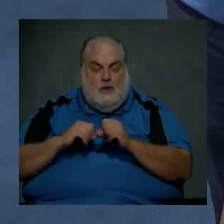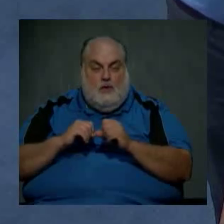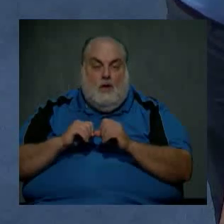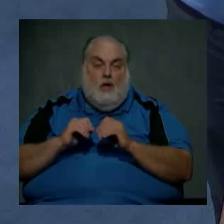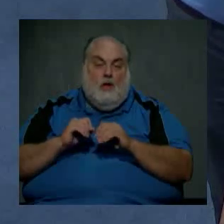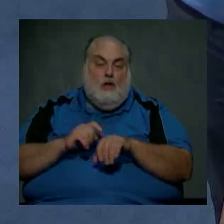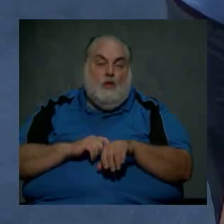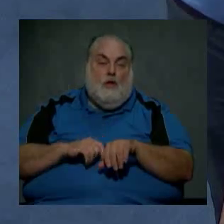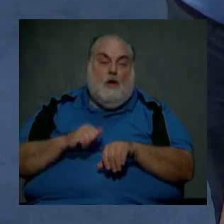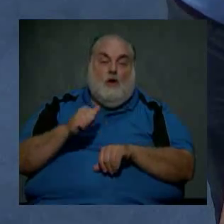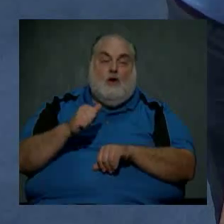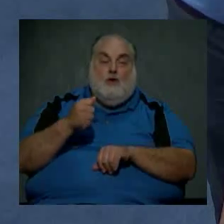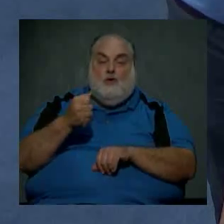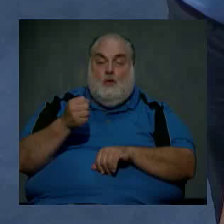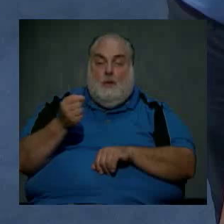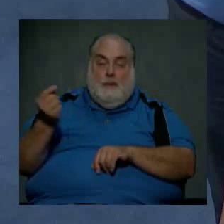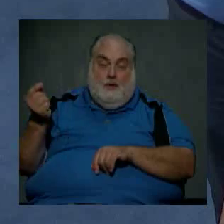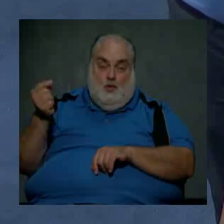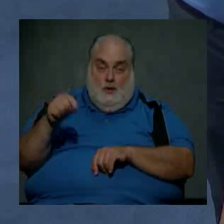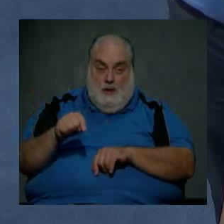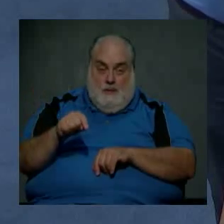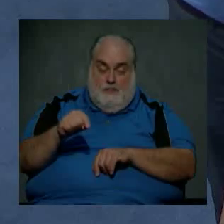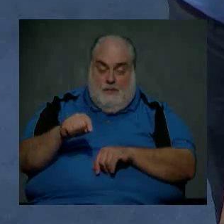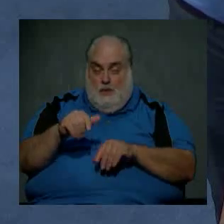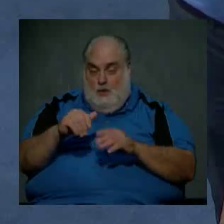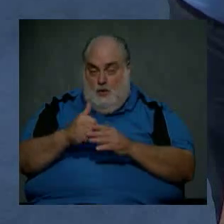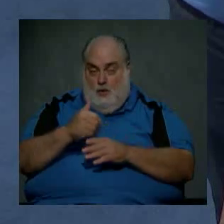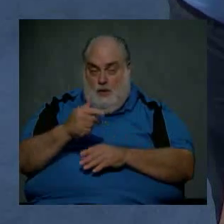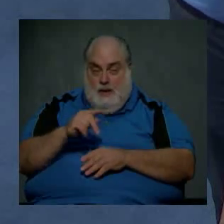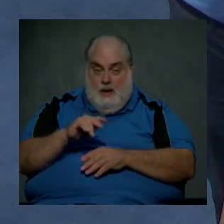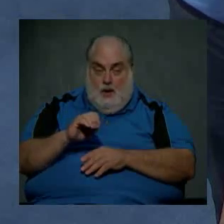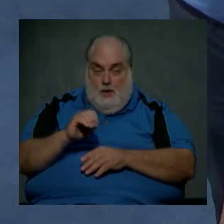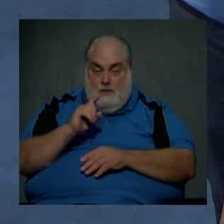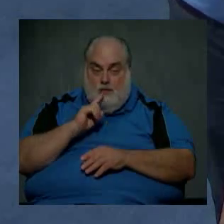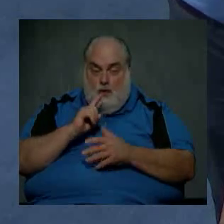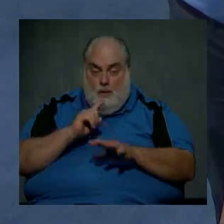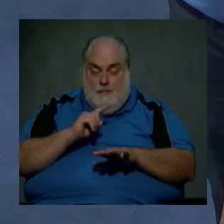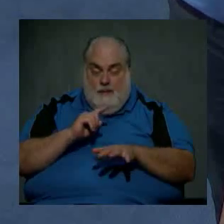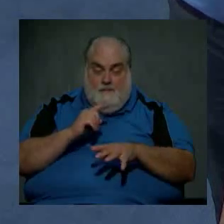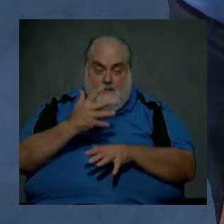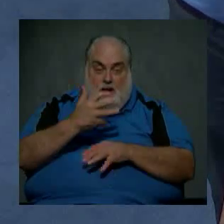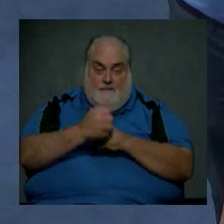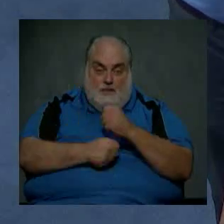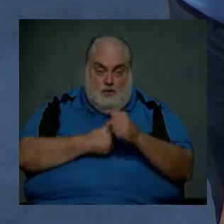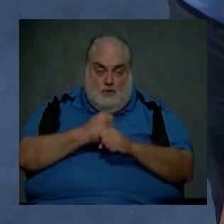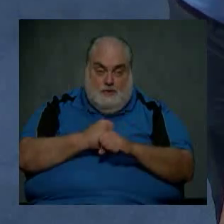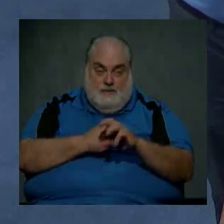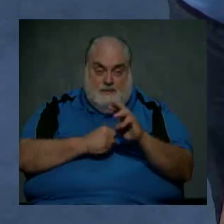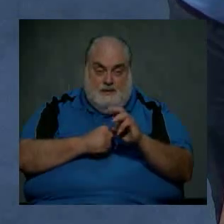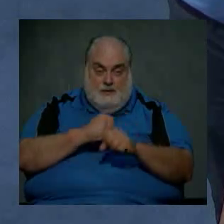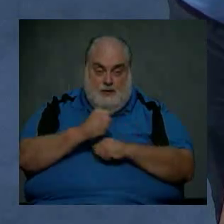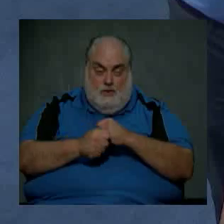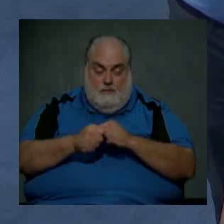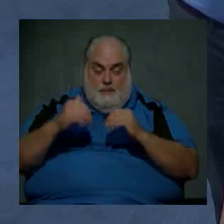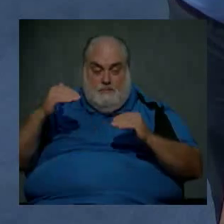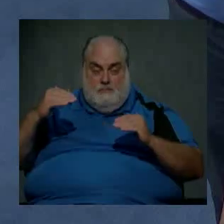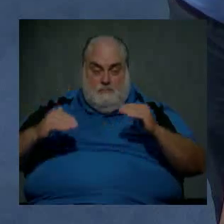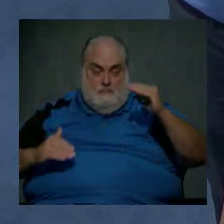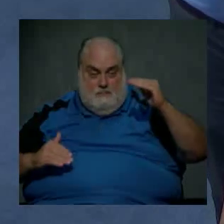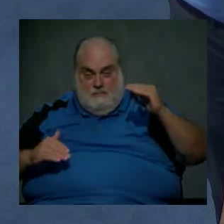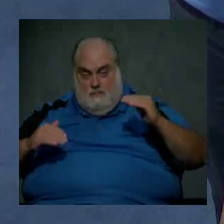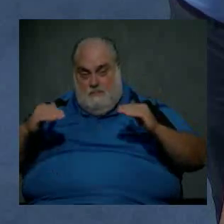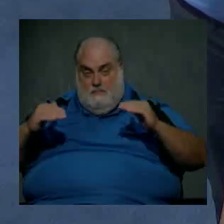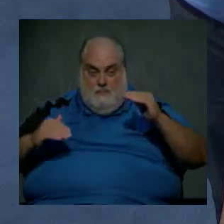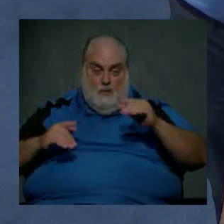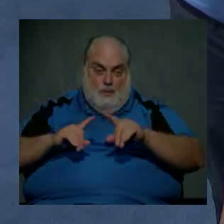them. So you're going to come back and replace a new ginkgo with a ginkgo that's been out there for 5 to 6 years. And that is going to be a difference in